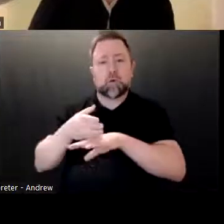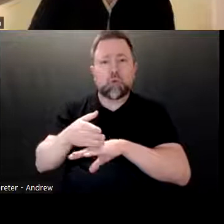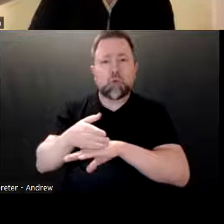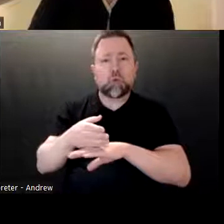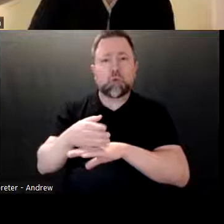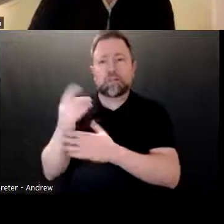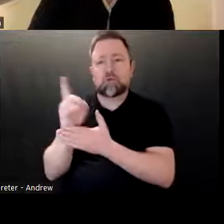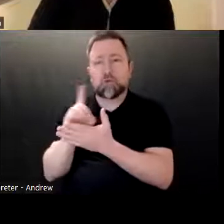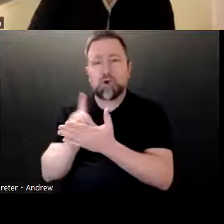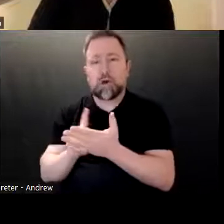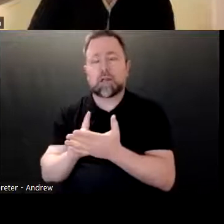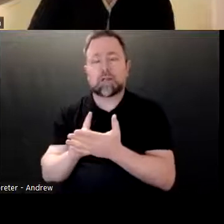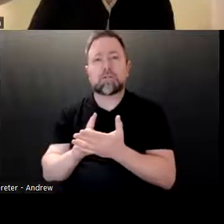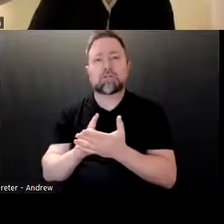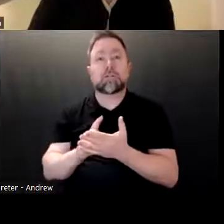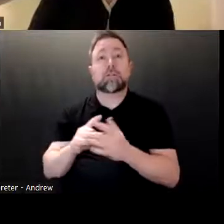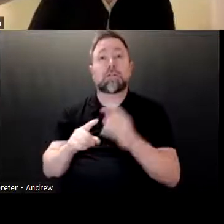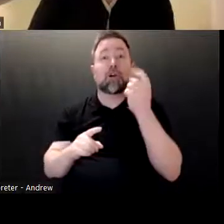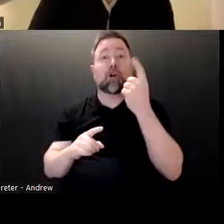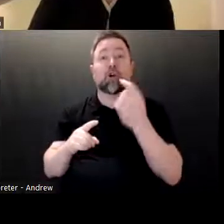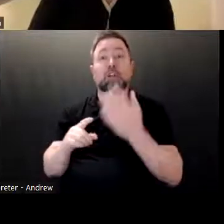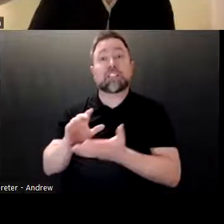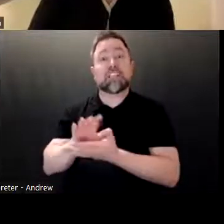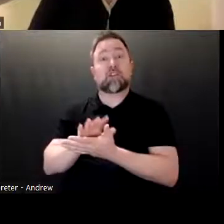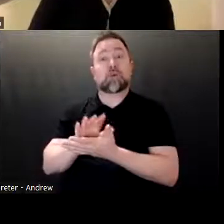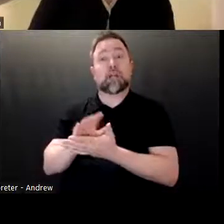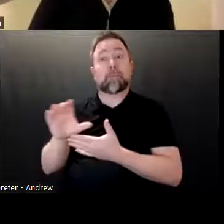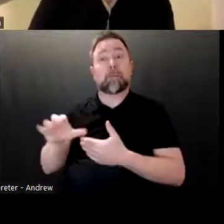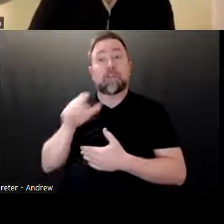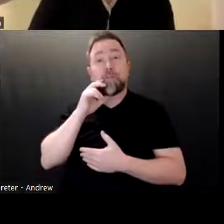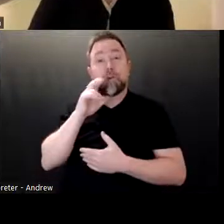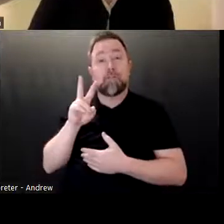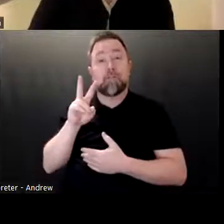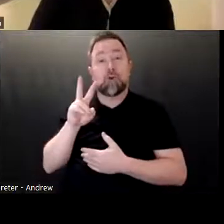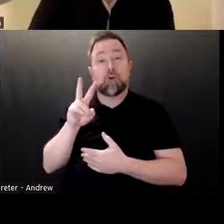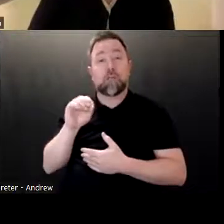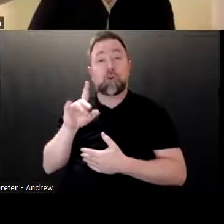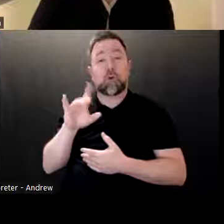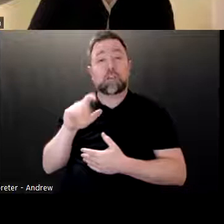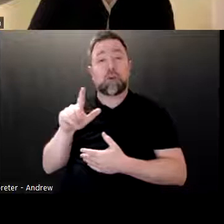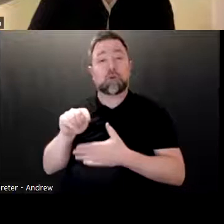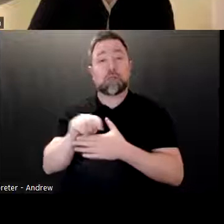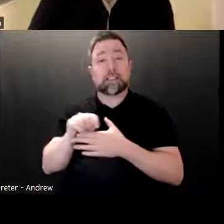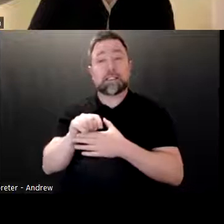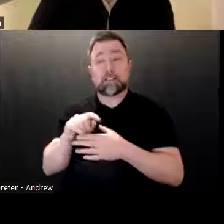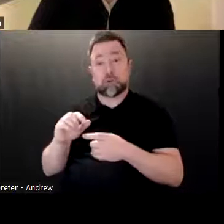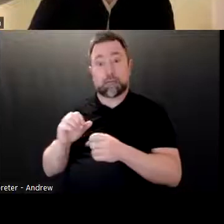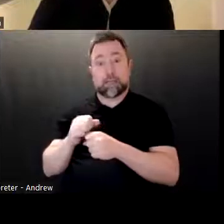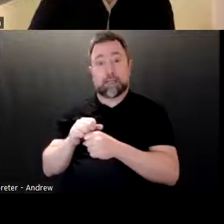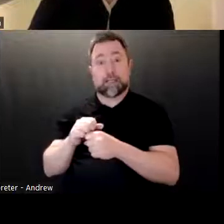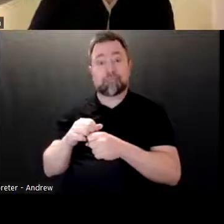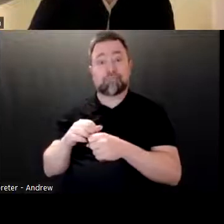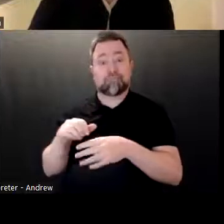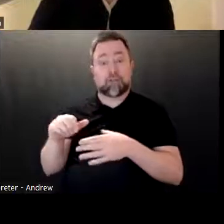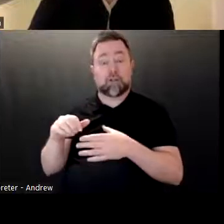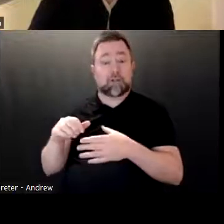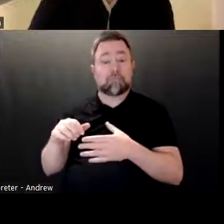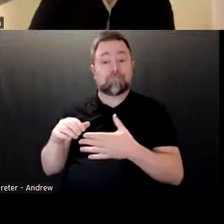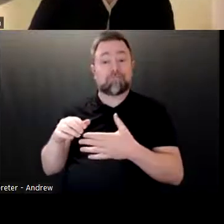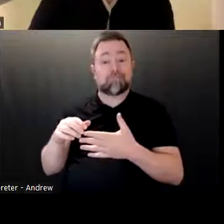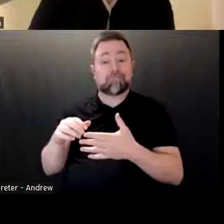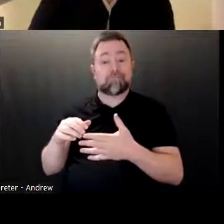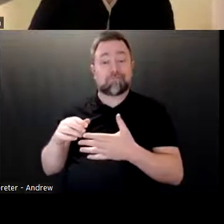artist. And as a teenager, he convinced his parents that they should send him to the Philadelphia Central Manual Training High School, which